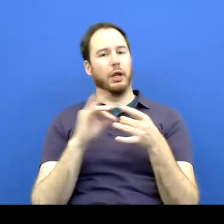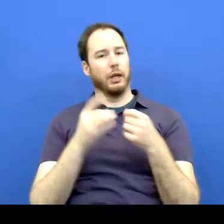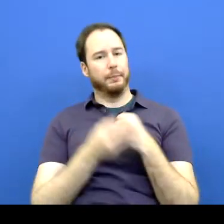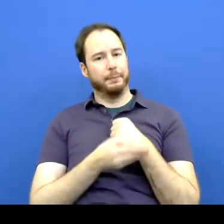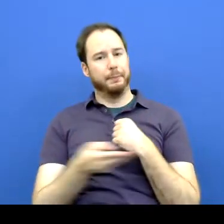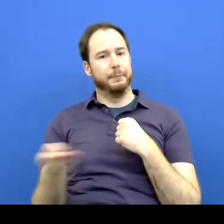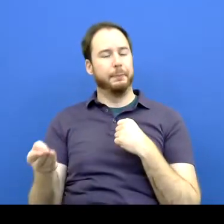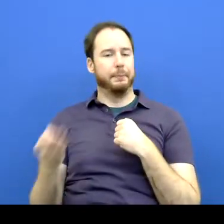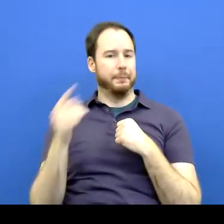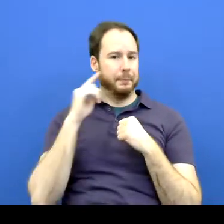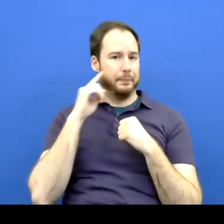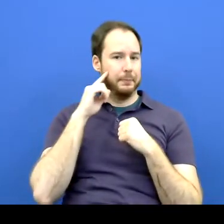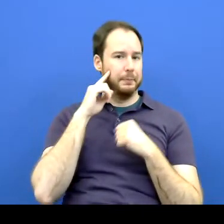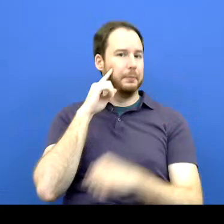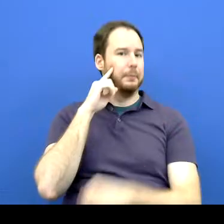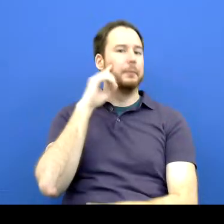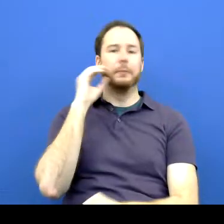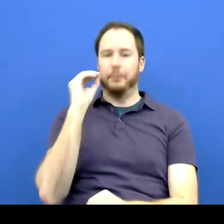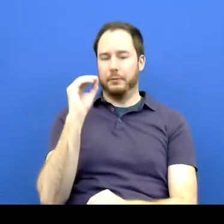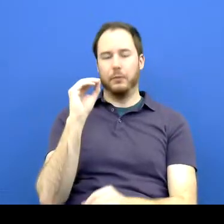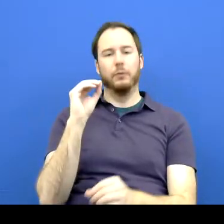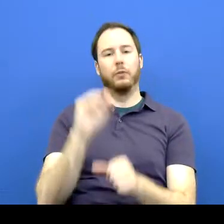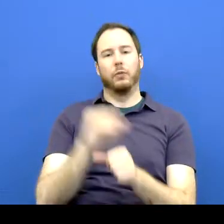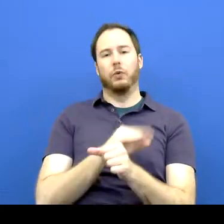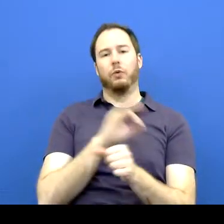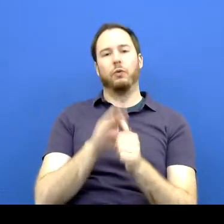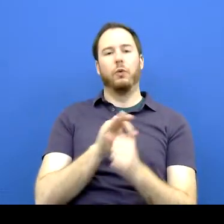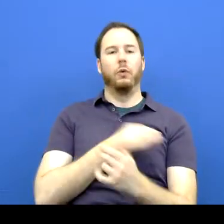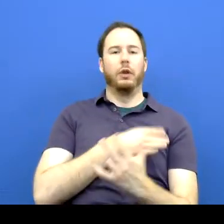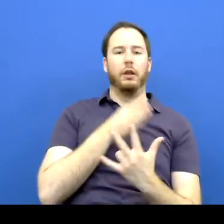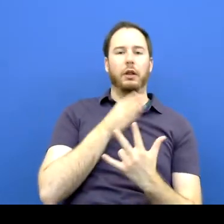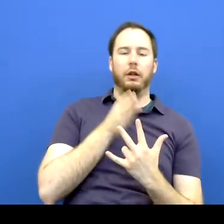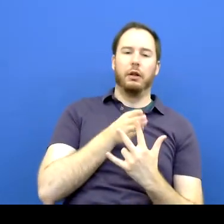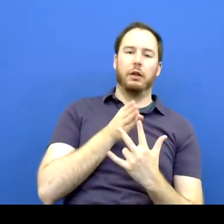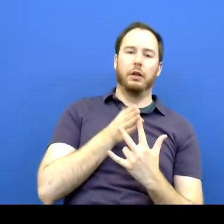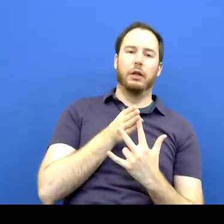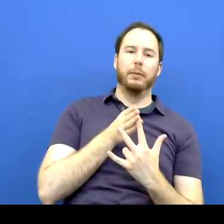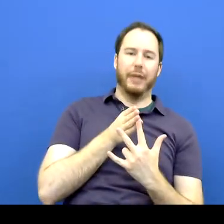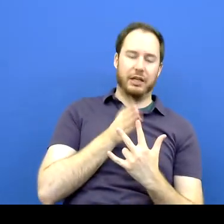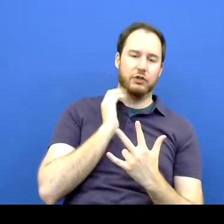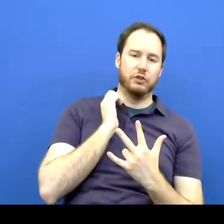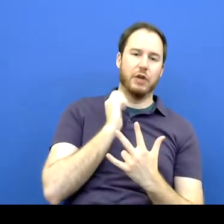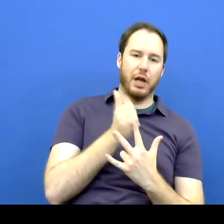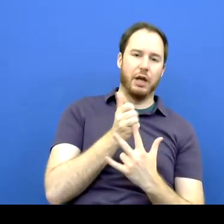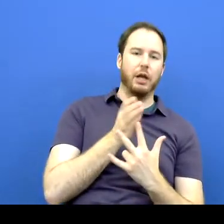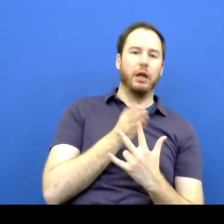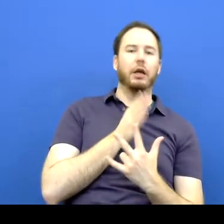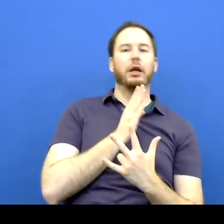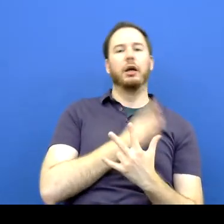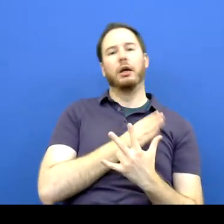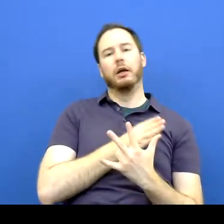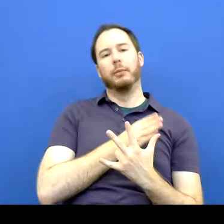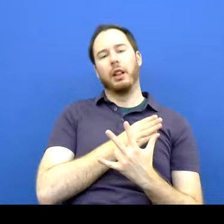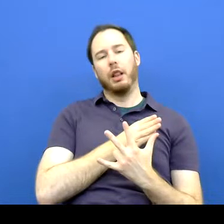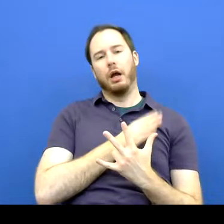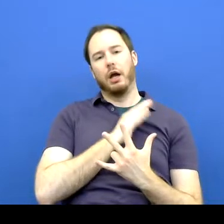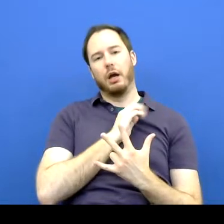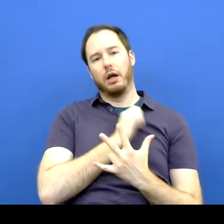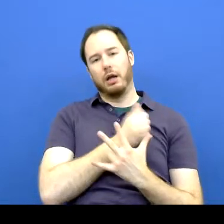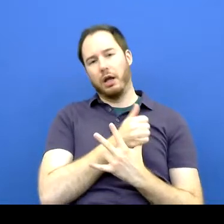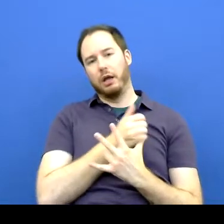comments? Hearing and seeing none, please call the roll. Councilmember Page, Aye. Councilmember